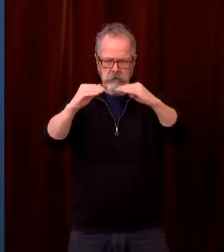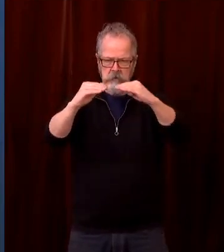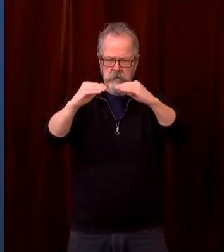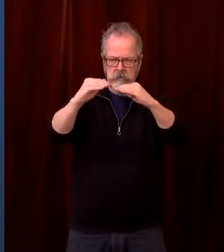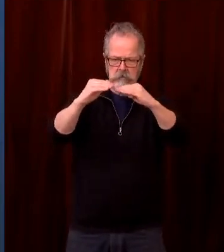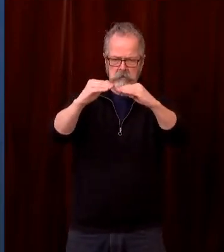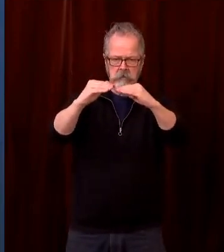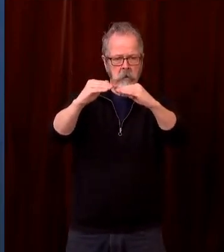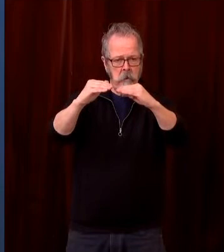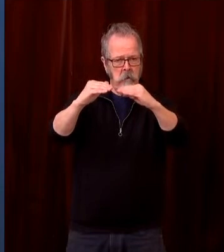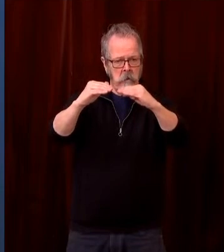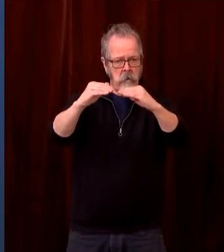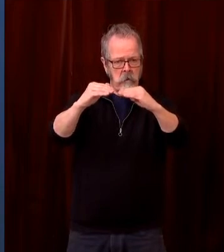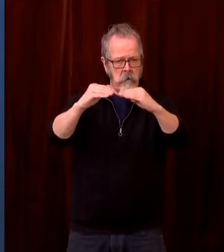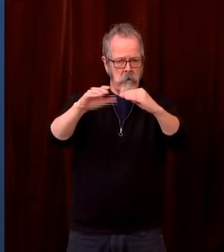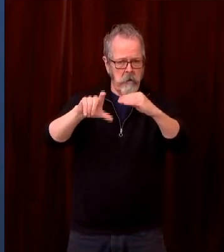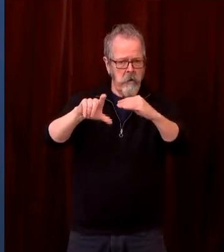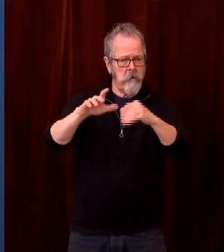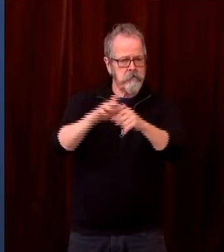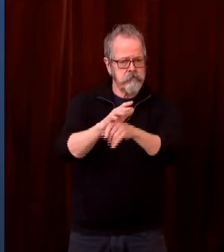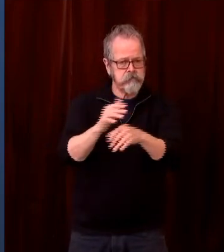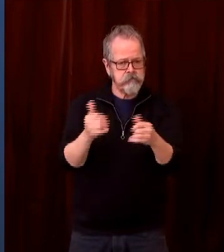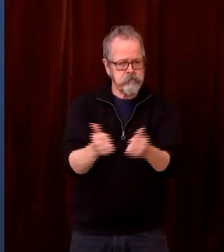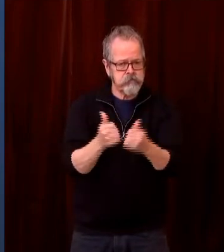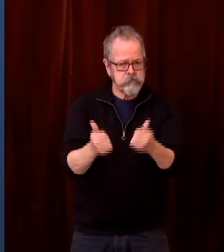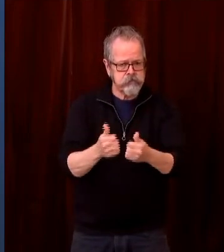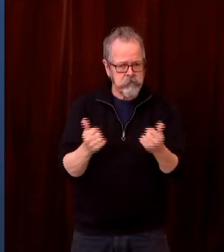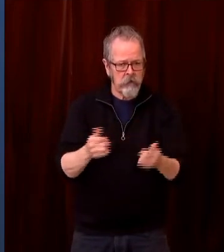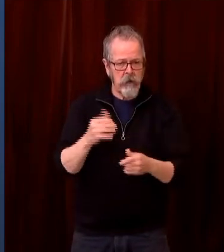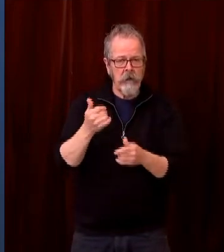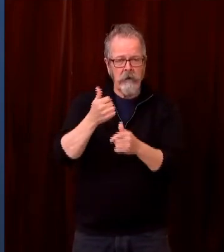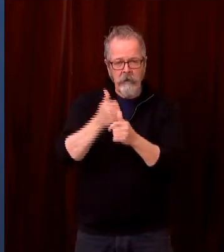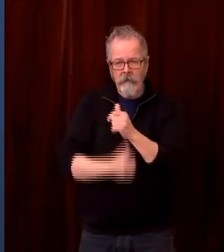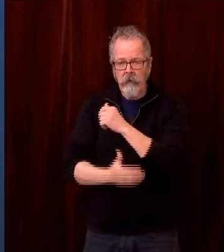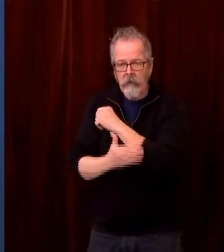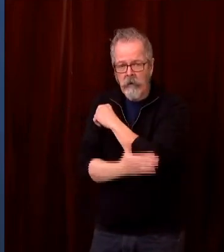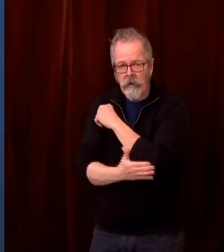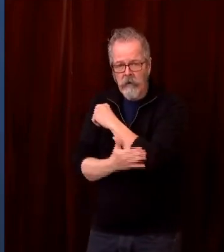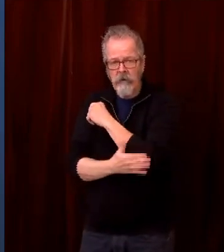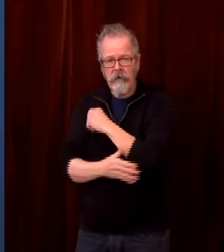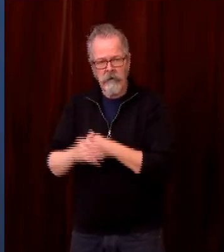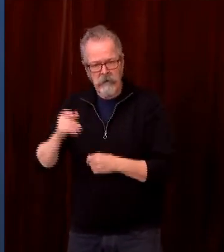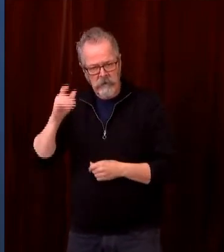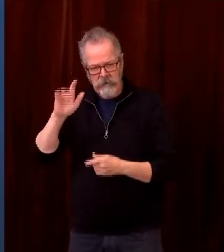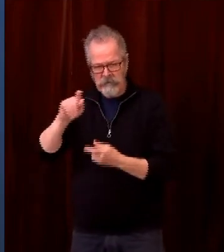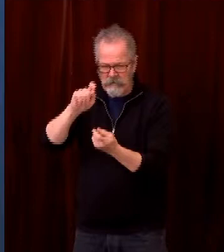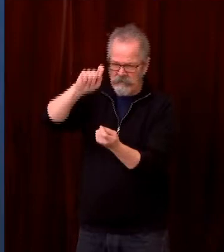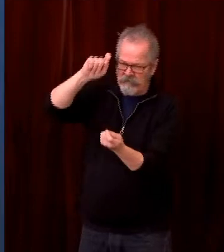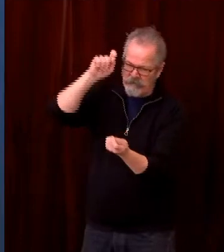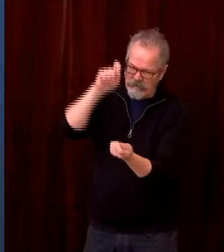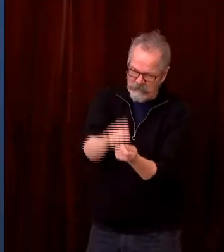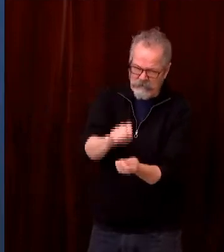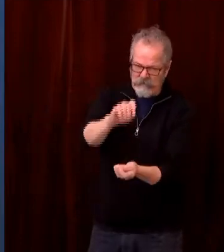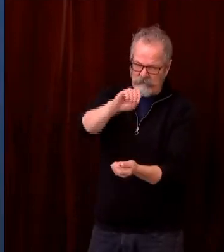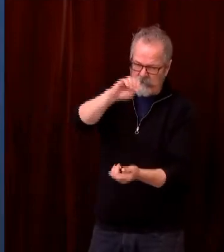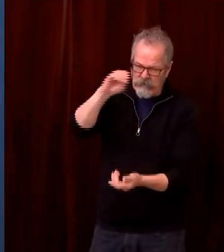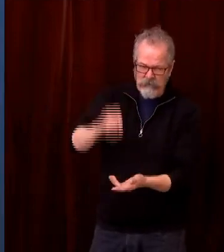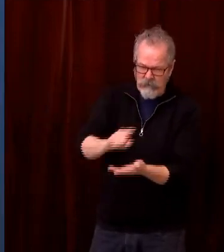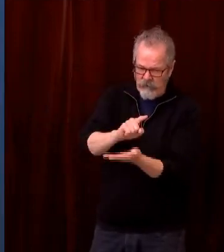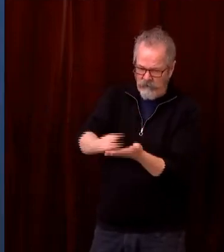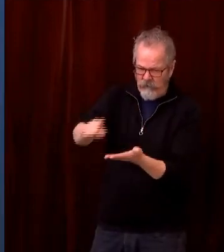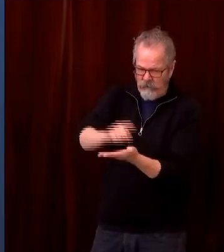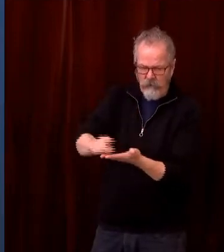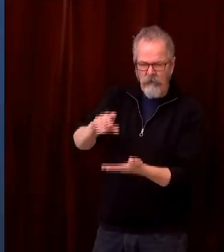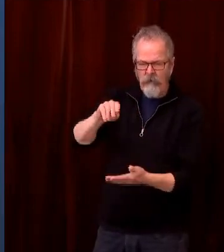exactly their per capita that week, but over time, we're going to hit the equitable mark, and we have it in regard to King County, and that will